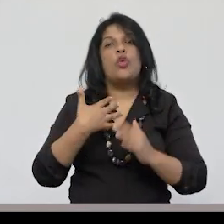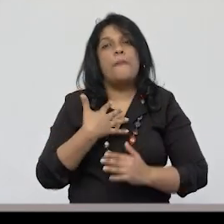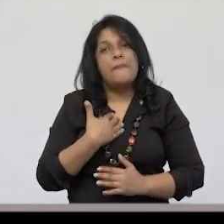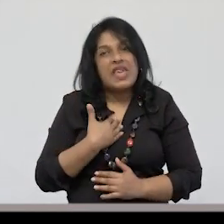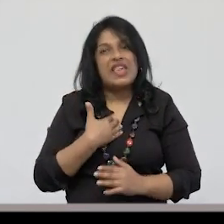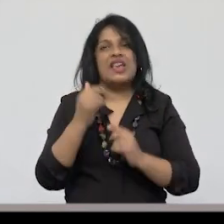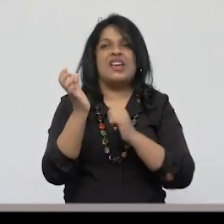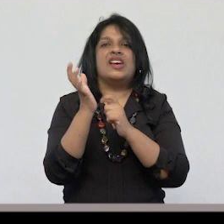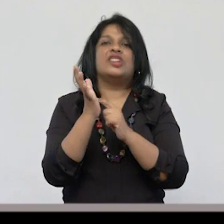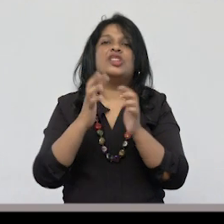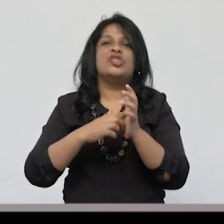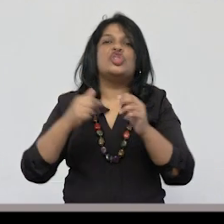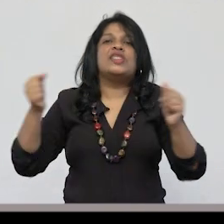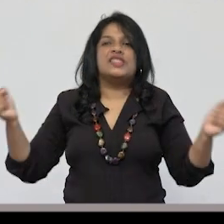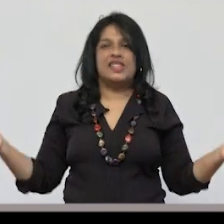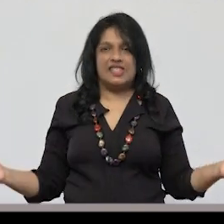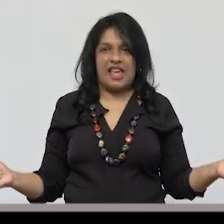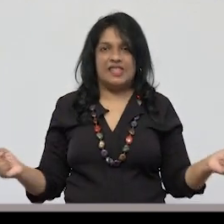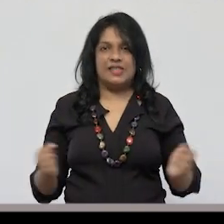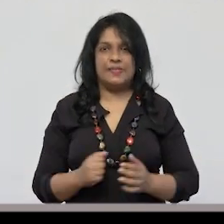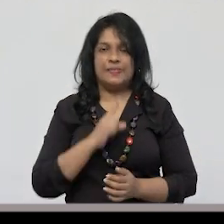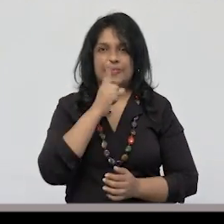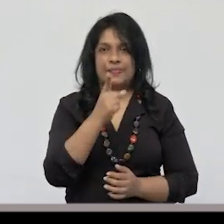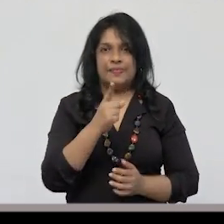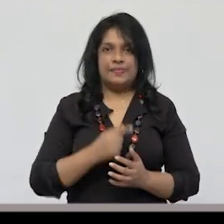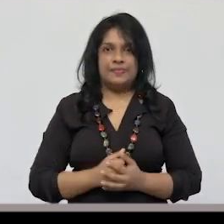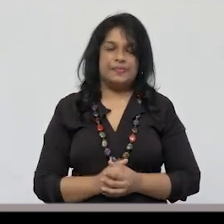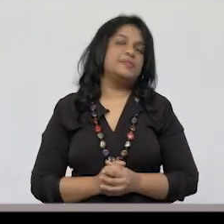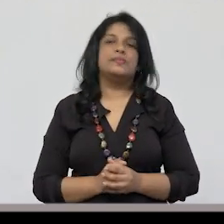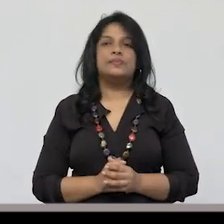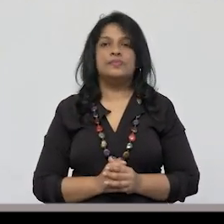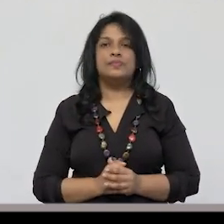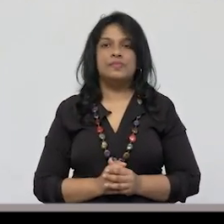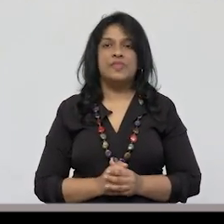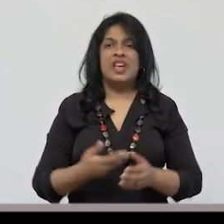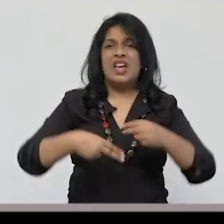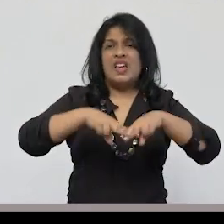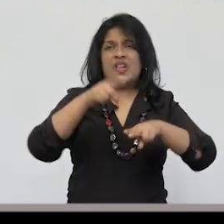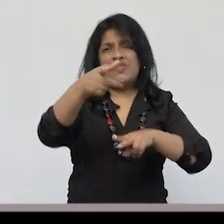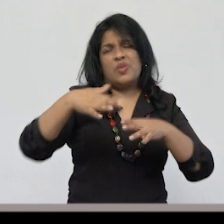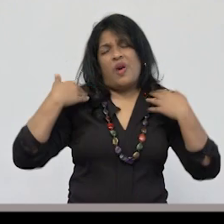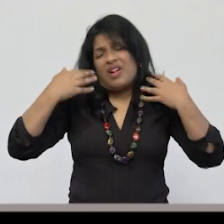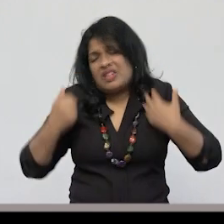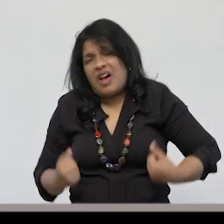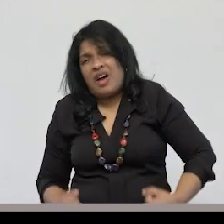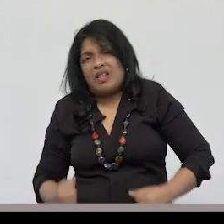me, all of you who are weary, all of you who are heavy laden with